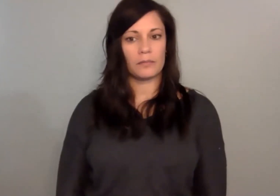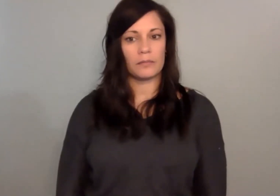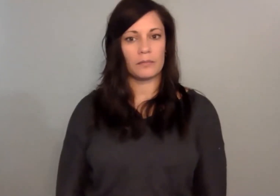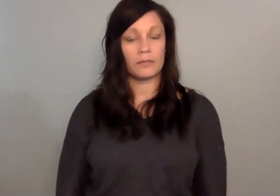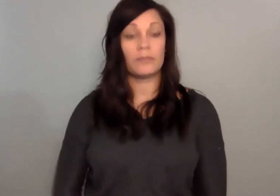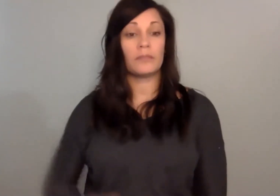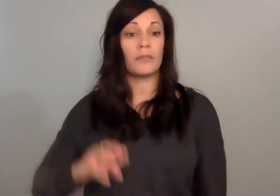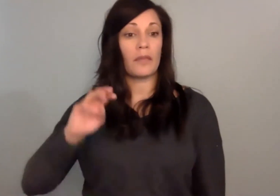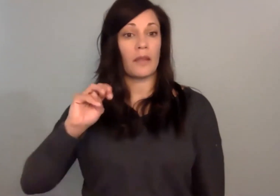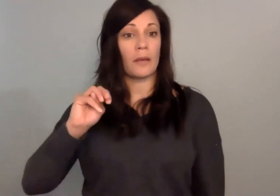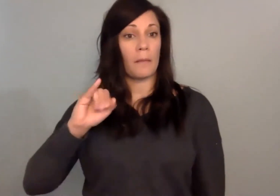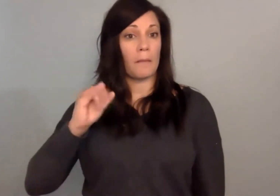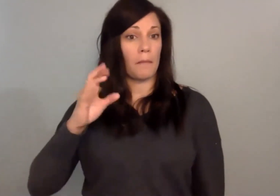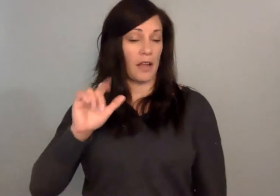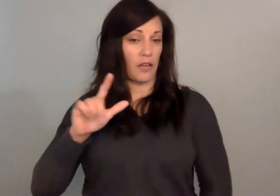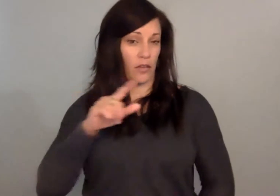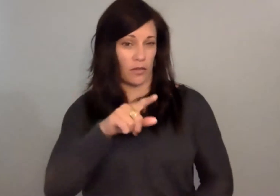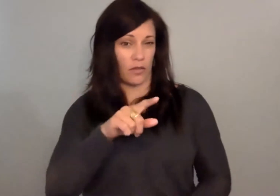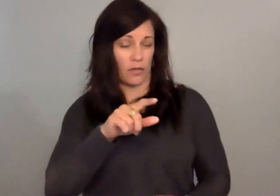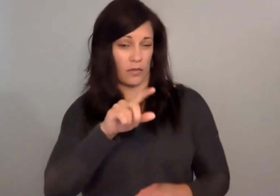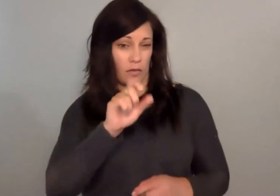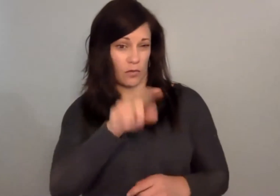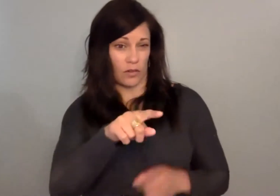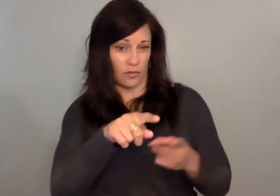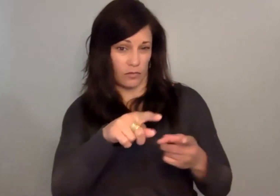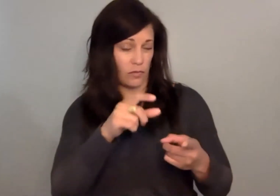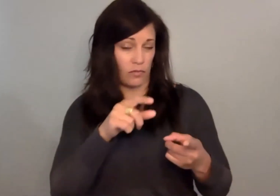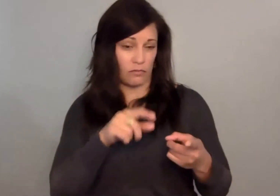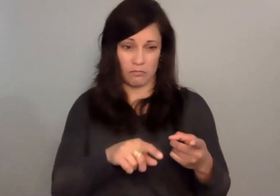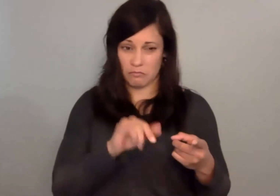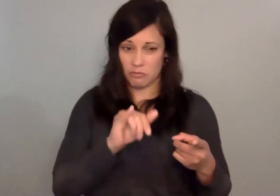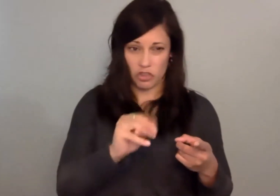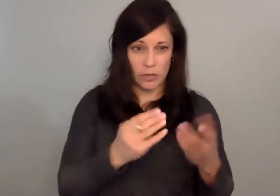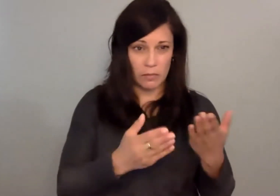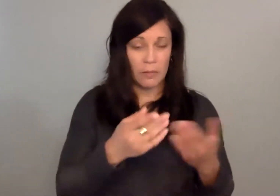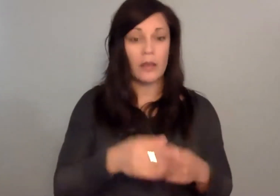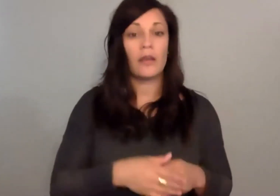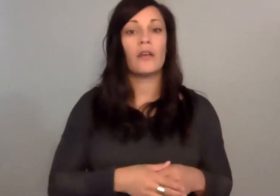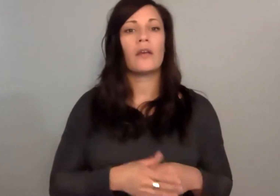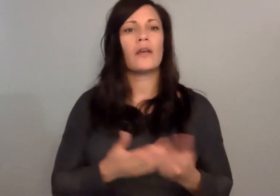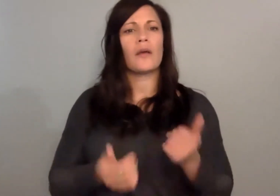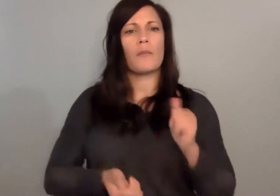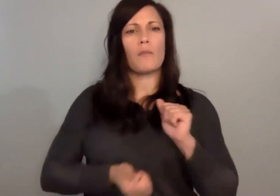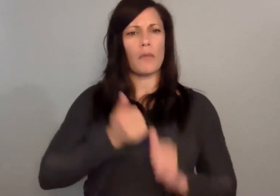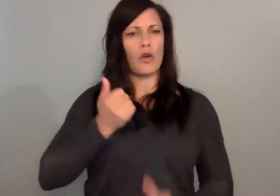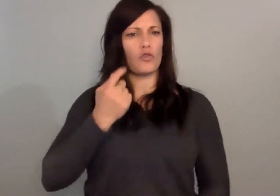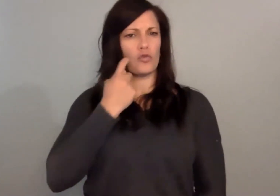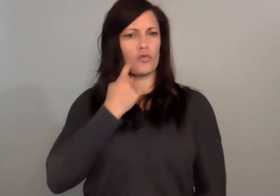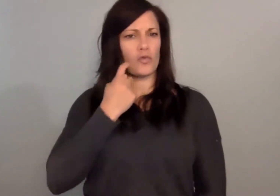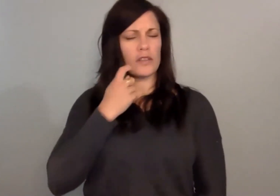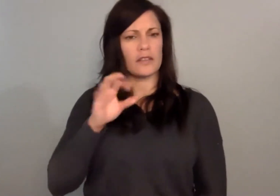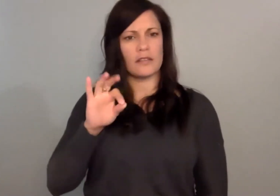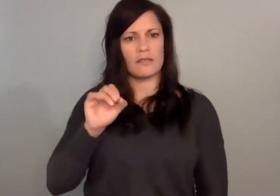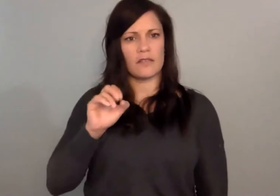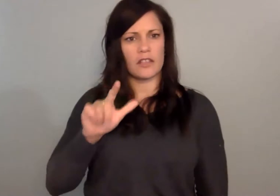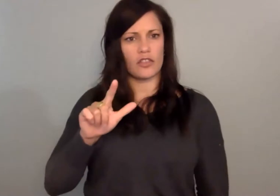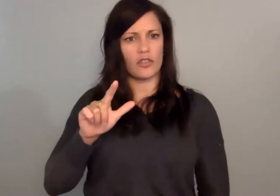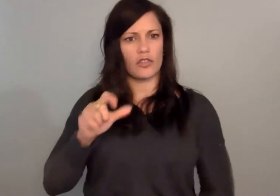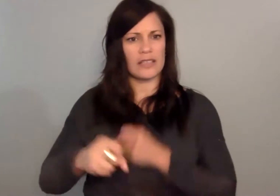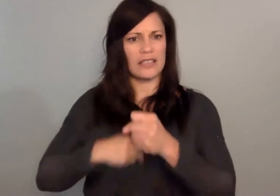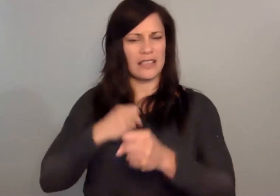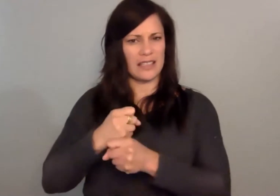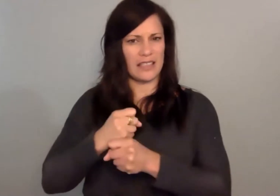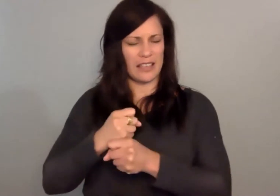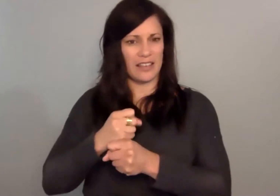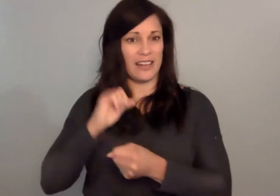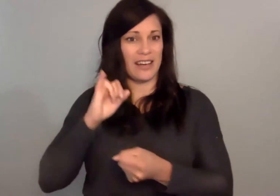Michael, a question is coming up, or this might also be a question for Jim. What does most recently completed fiscal year mean? For organizations